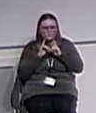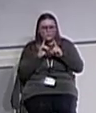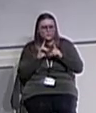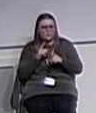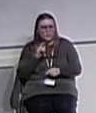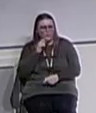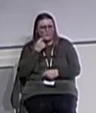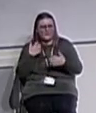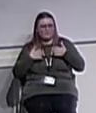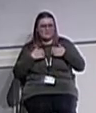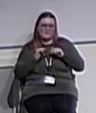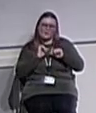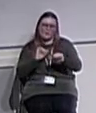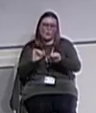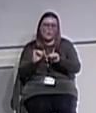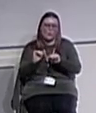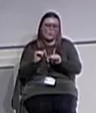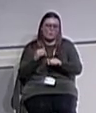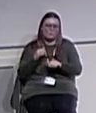as well.